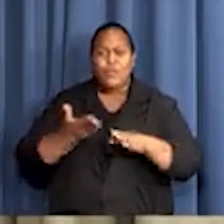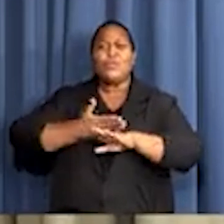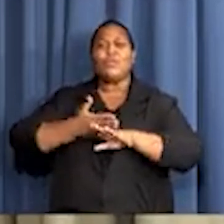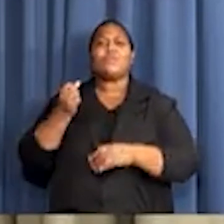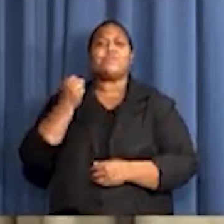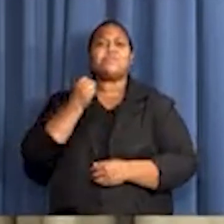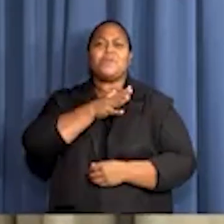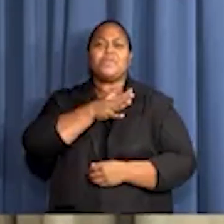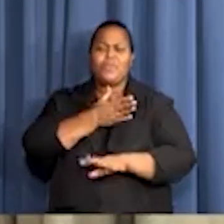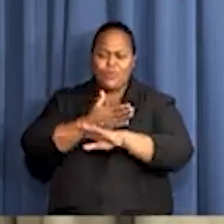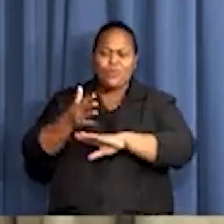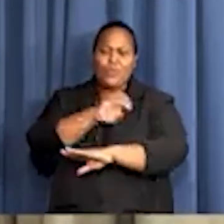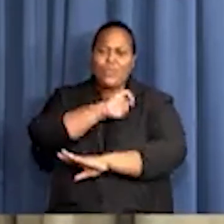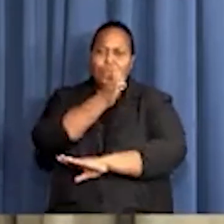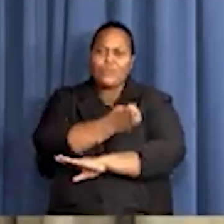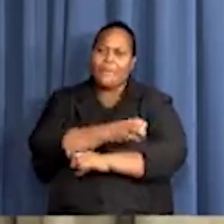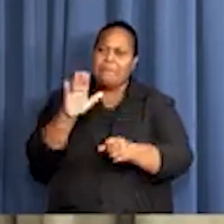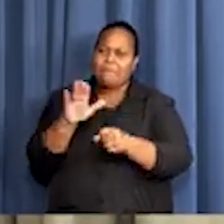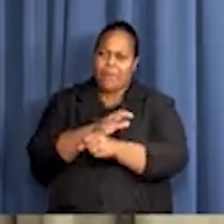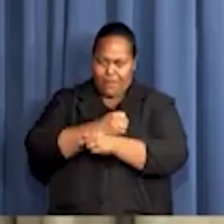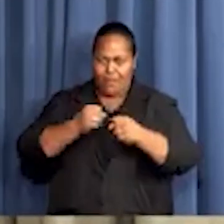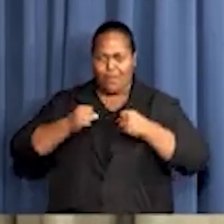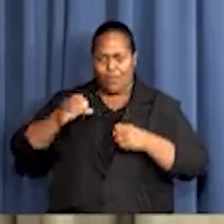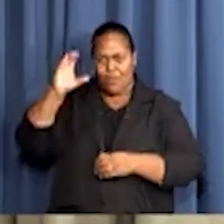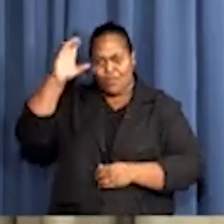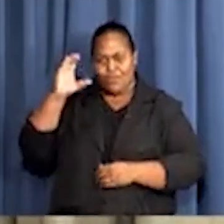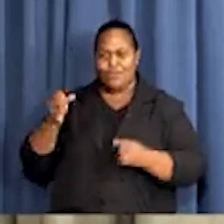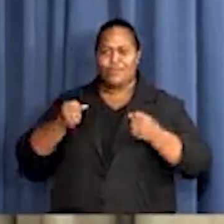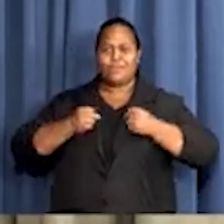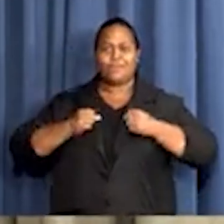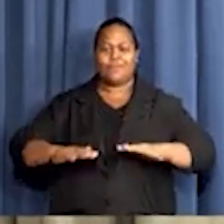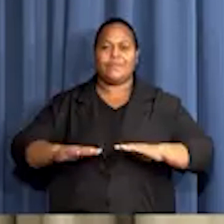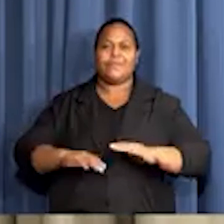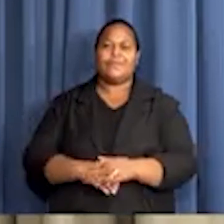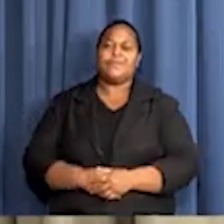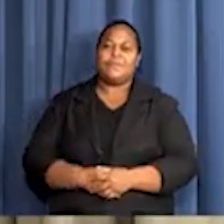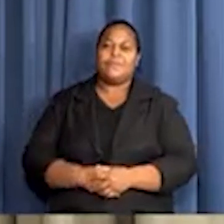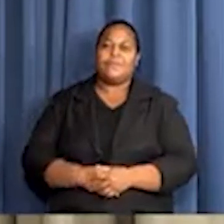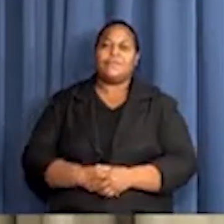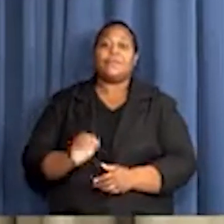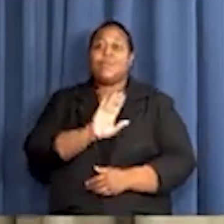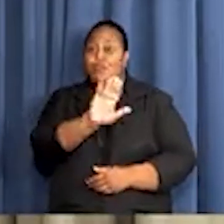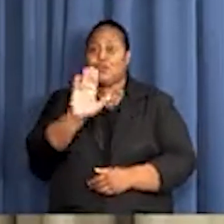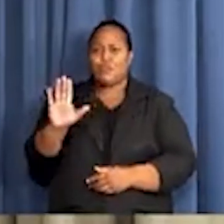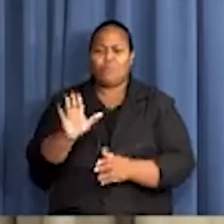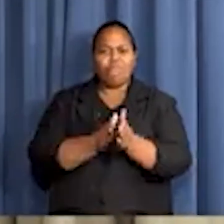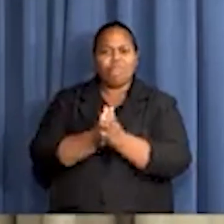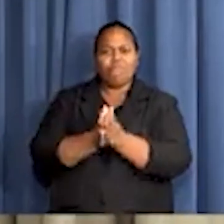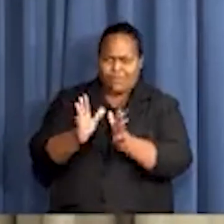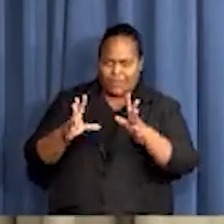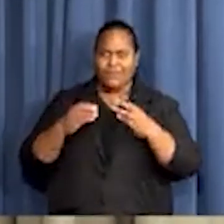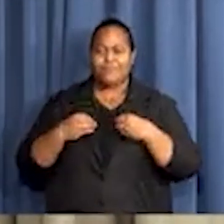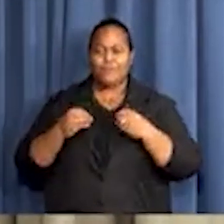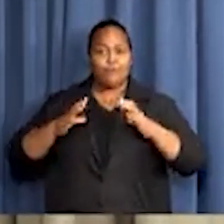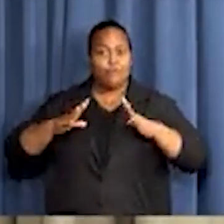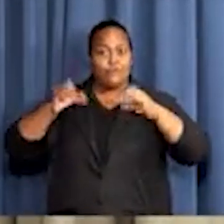energy to make our nationhood complete. Your eager acceptance of the